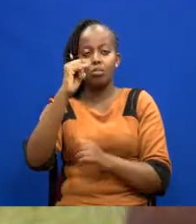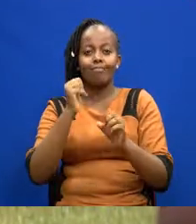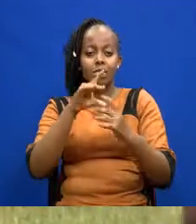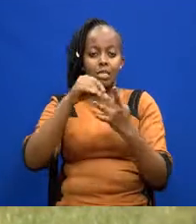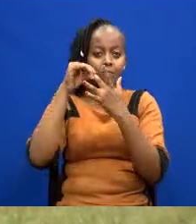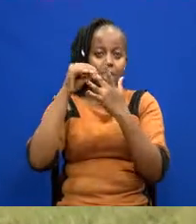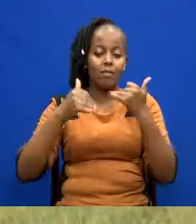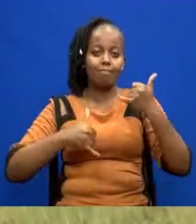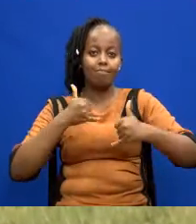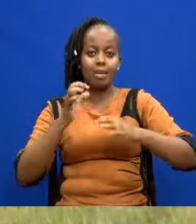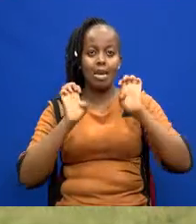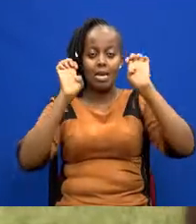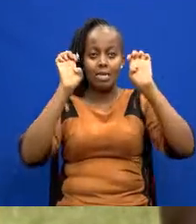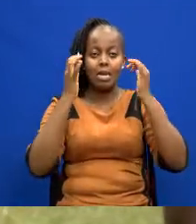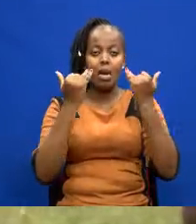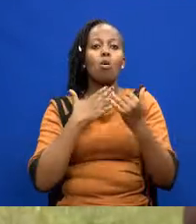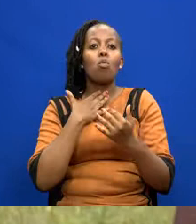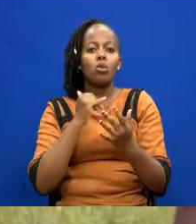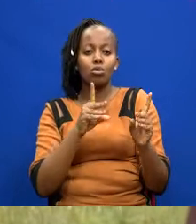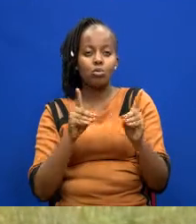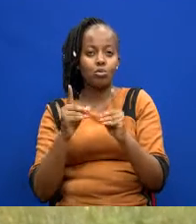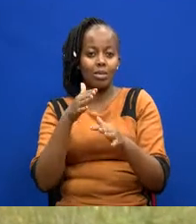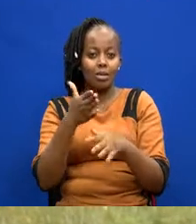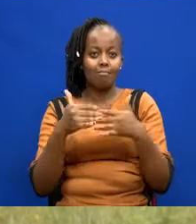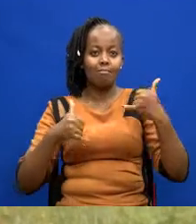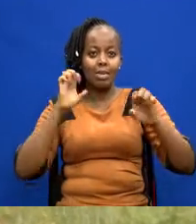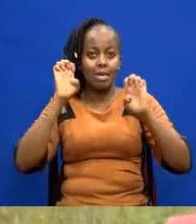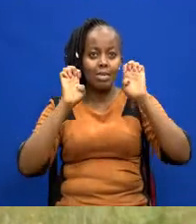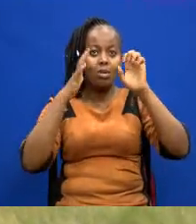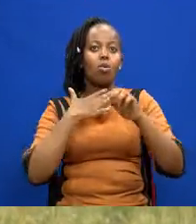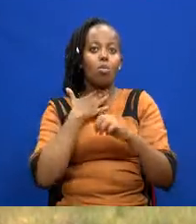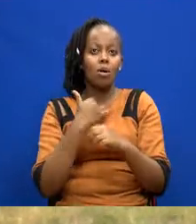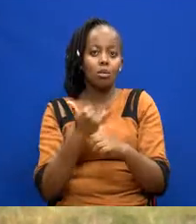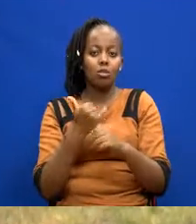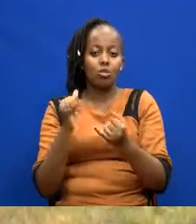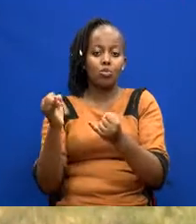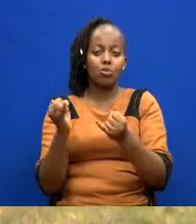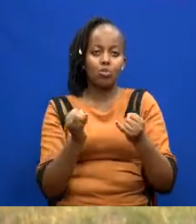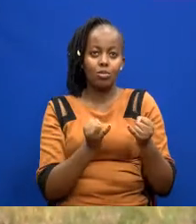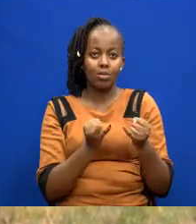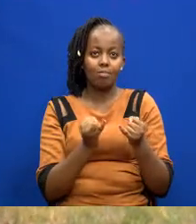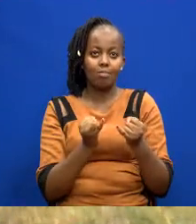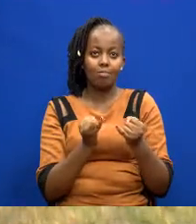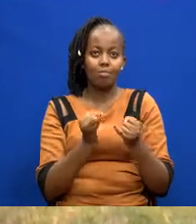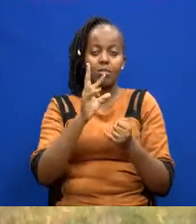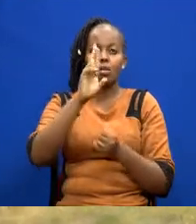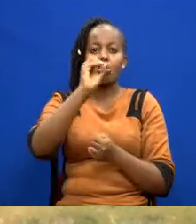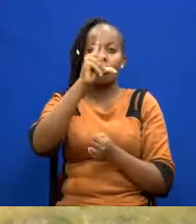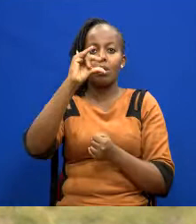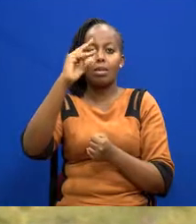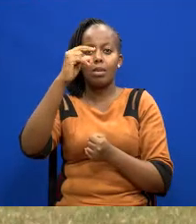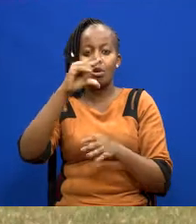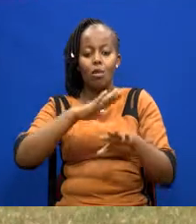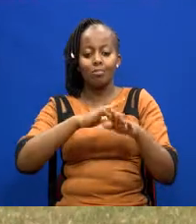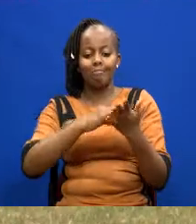warm-up. And to start us off with tackling specific warm-up, we are going to introduce rolling onto the